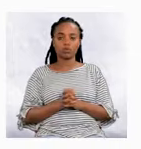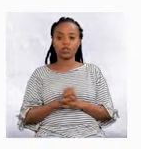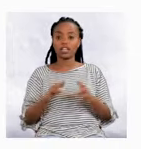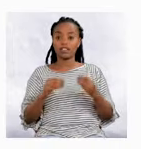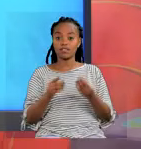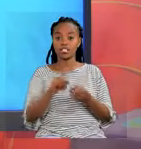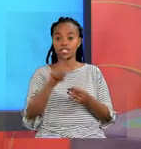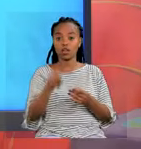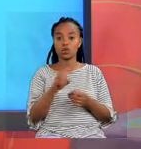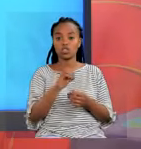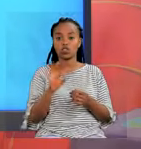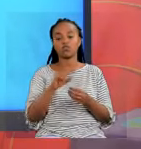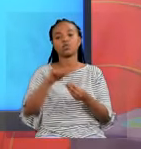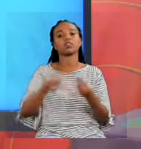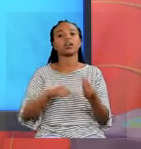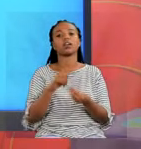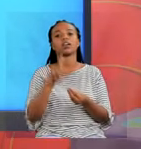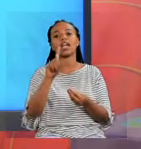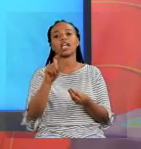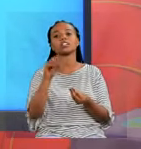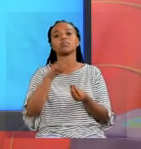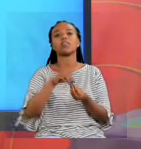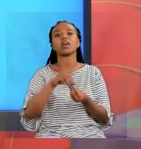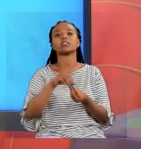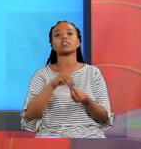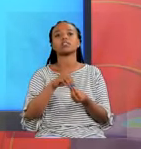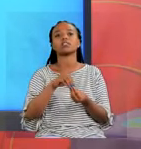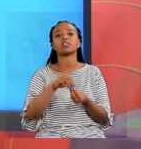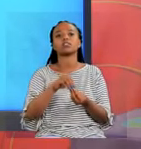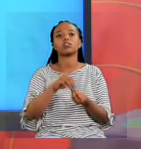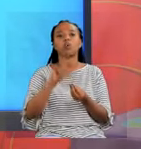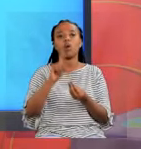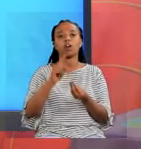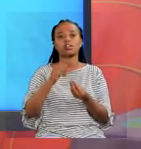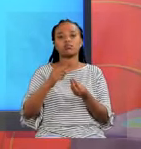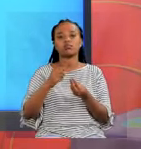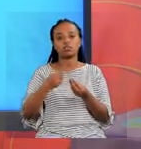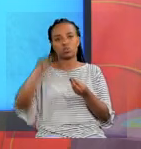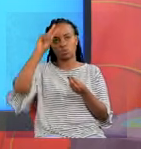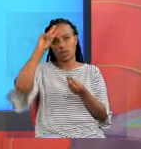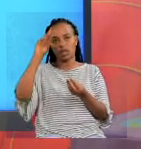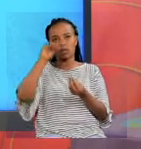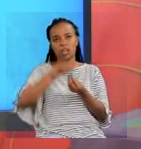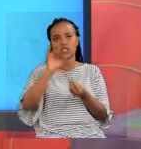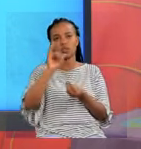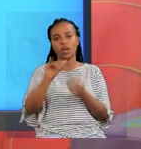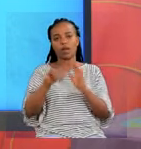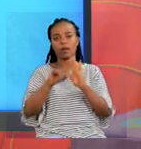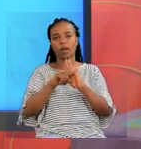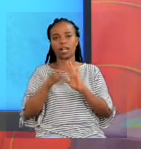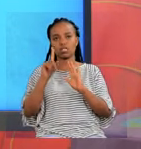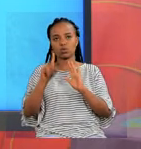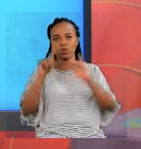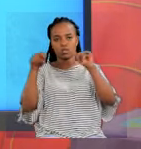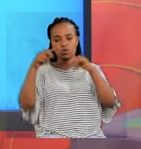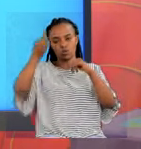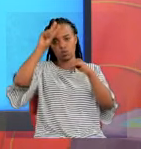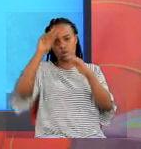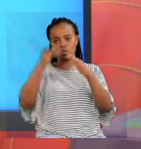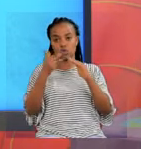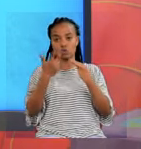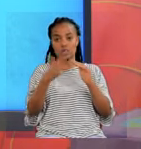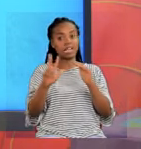Given the equation of a circle x plus 1 the whole squared plus y minus 1 the whole squared is equal to 13.